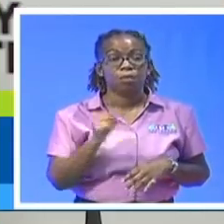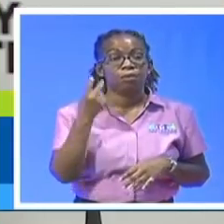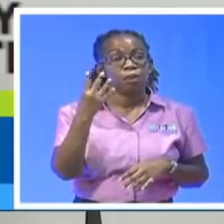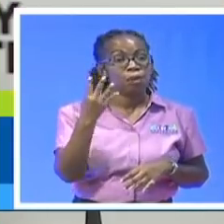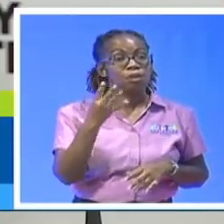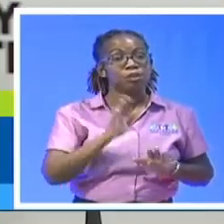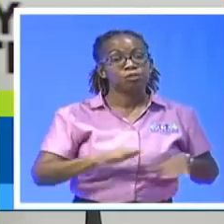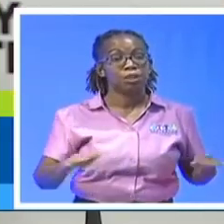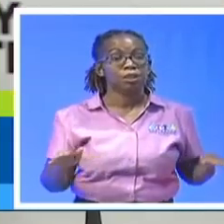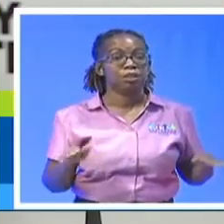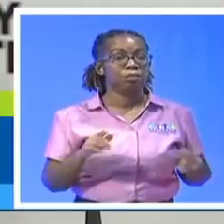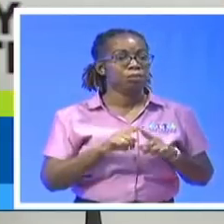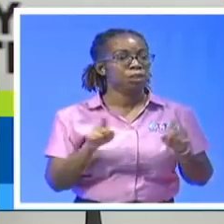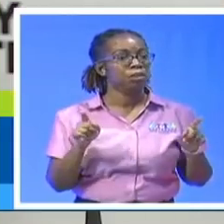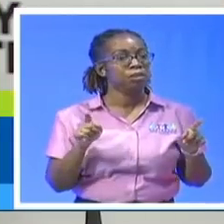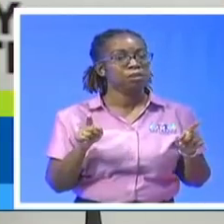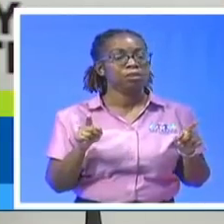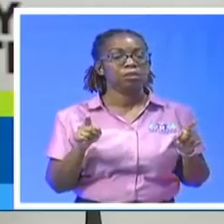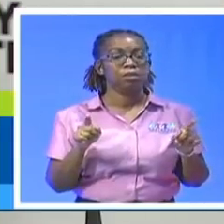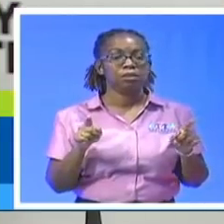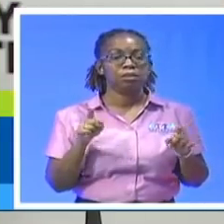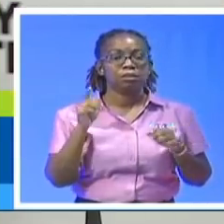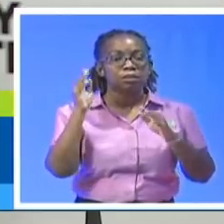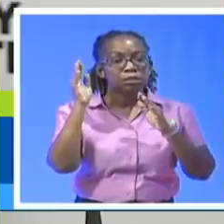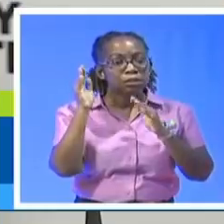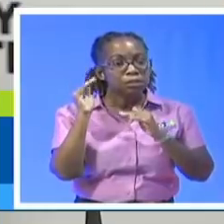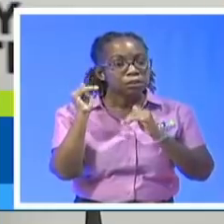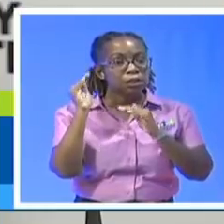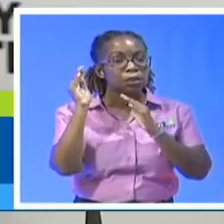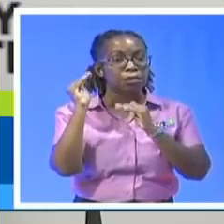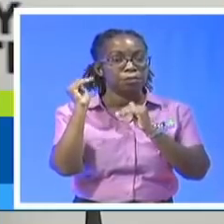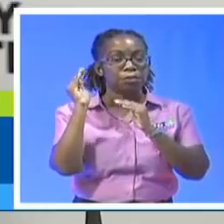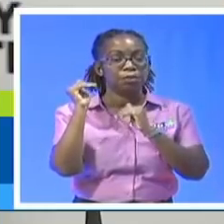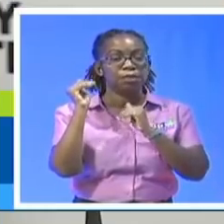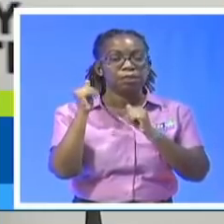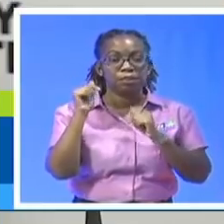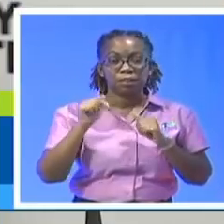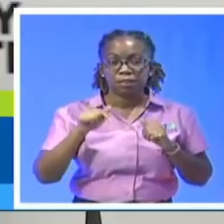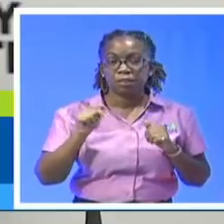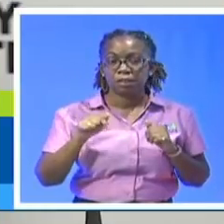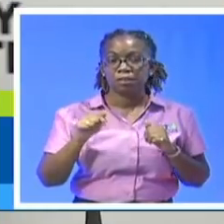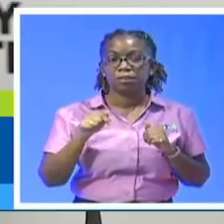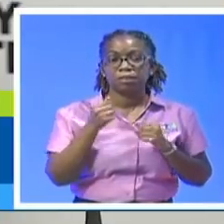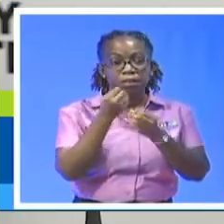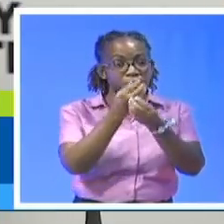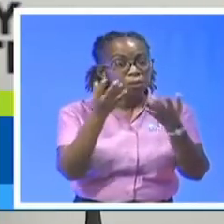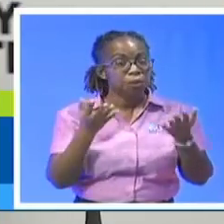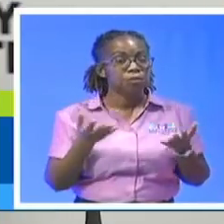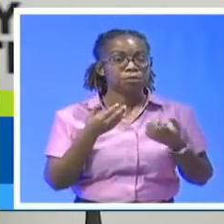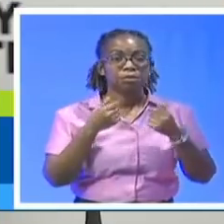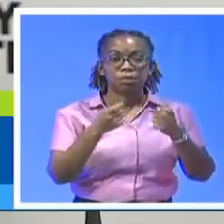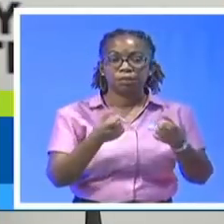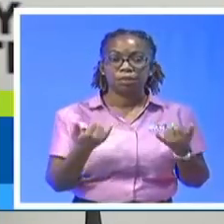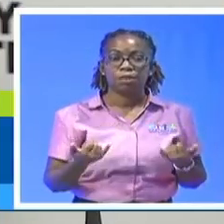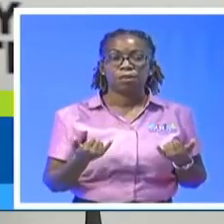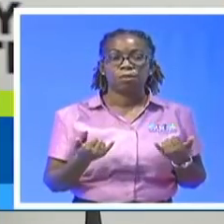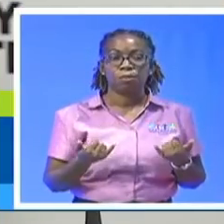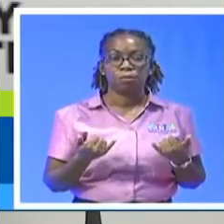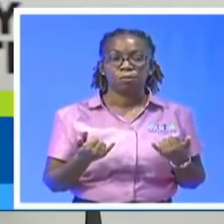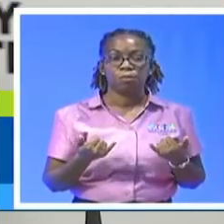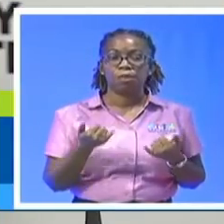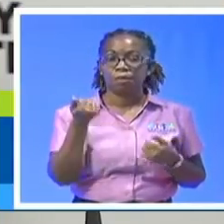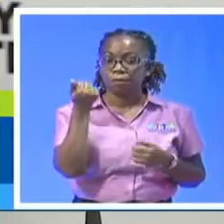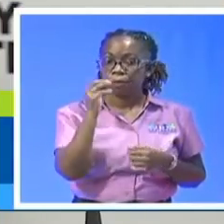But I am hoping that this statistic which I'm given this morning, that is 14